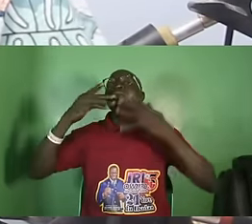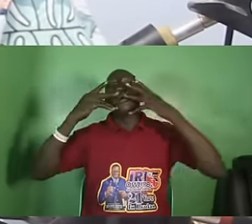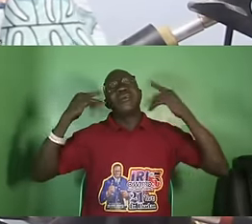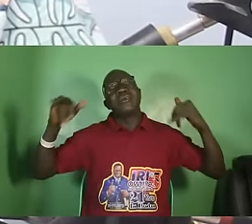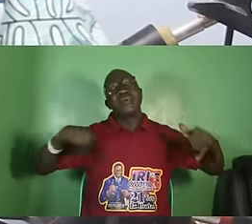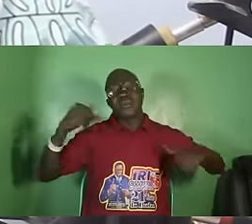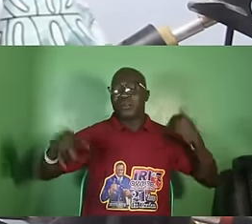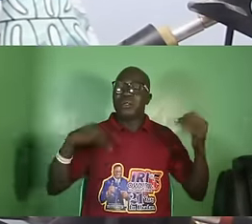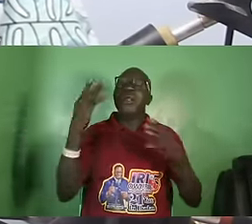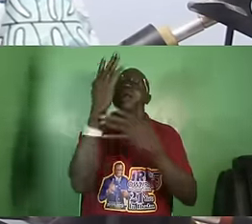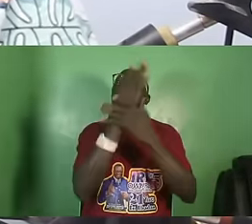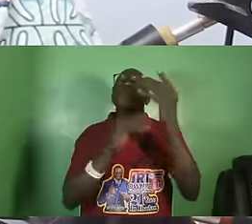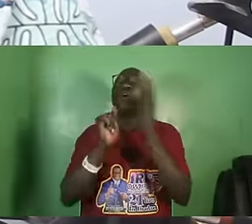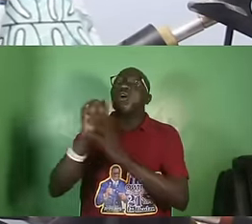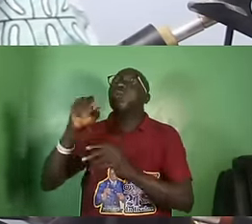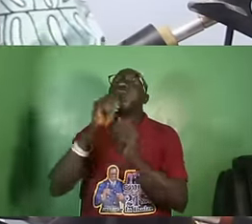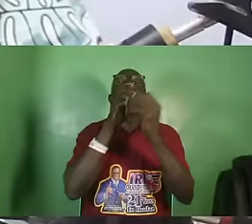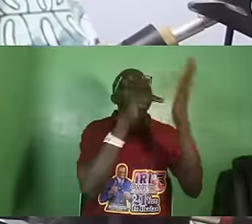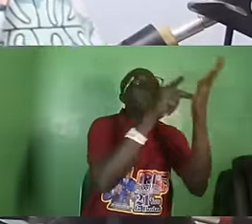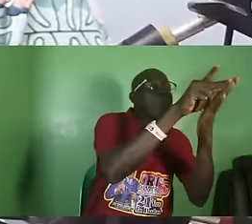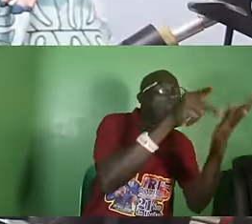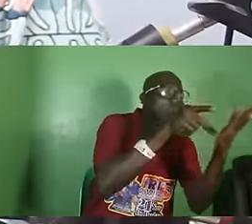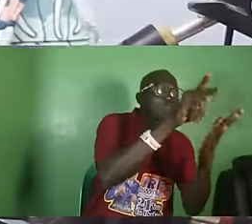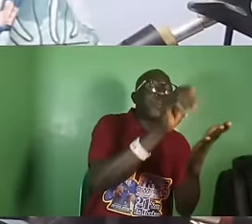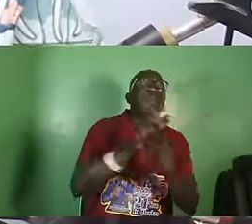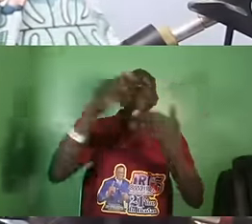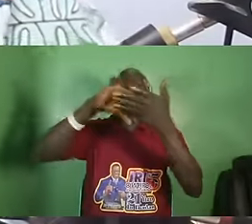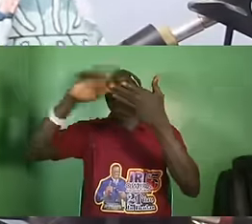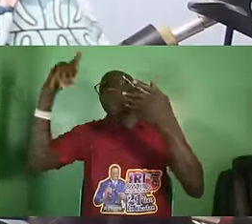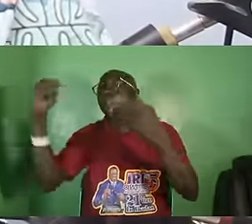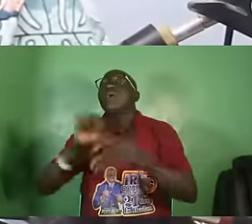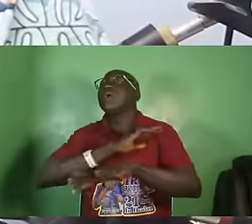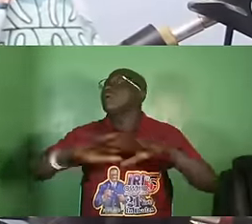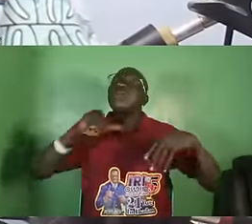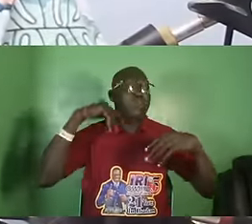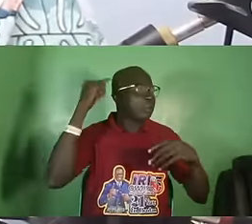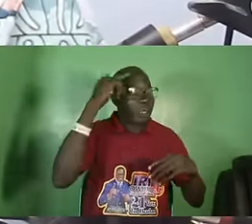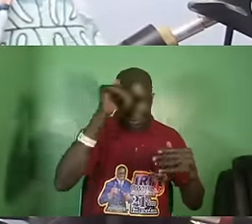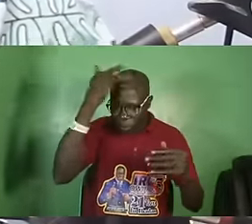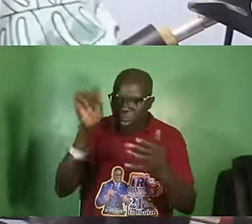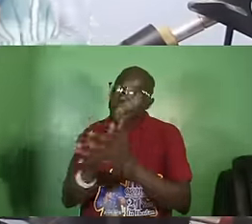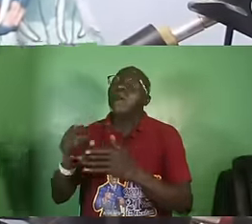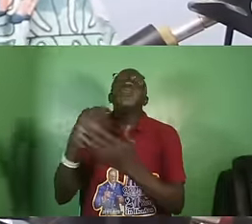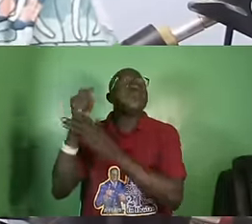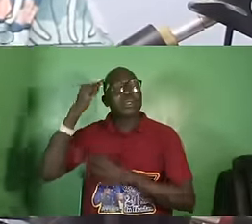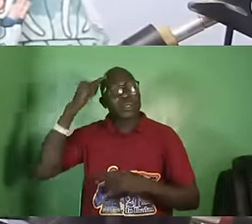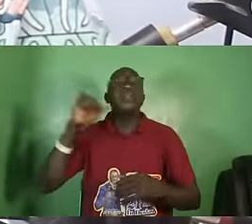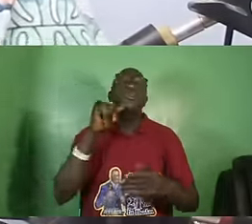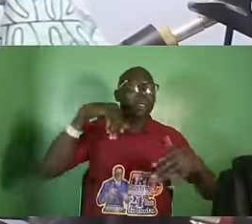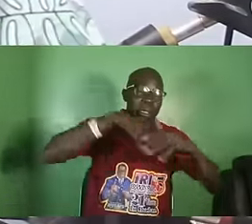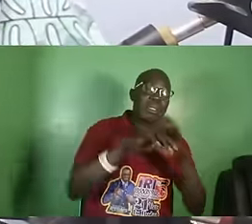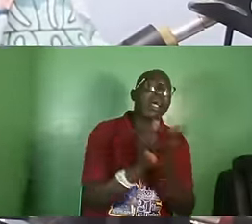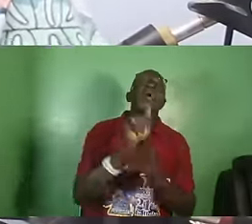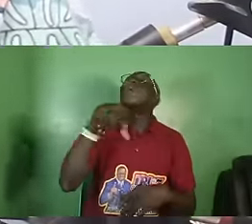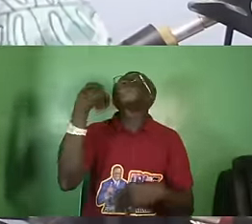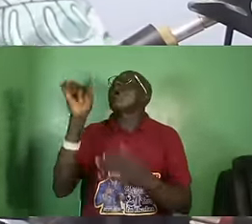love joyfully today. Oh, Polopo, my red. There are people who pay their tithes on a certain time. No, you want to tell them, I will. Because of a certain alert. And you